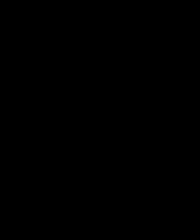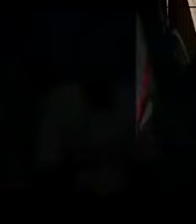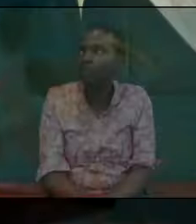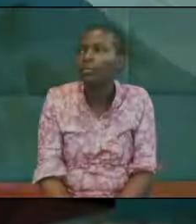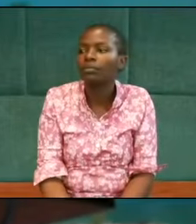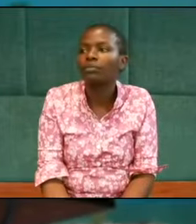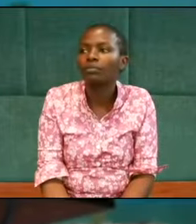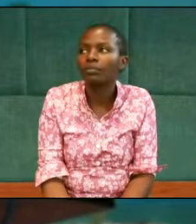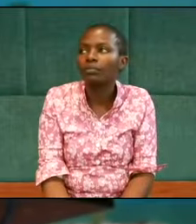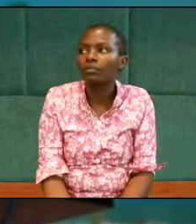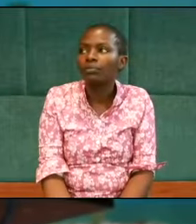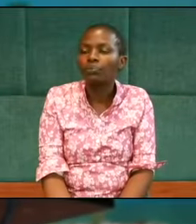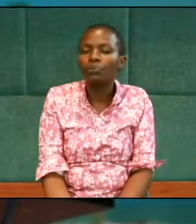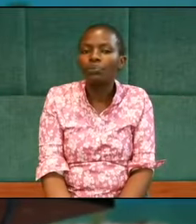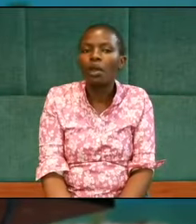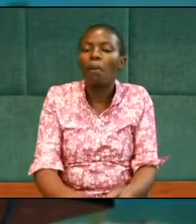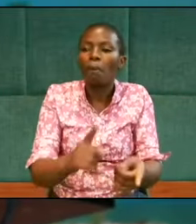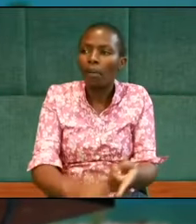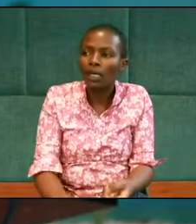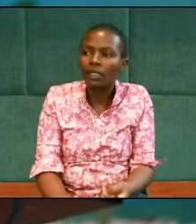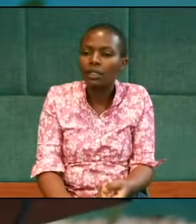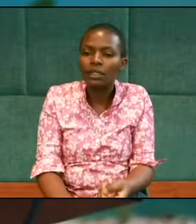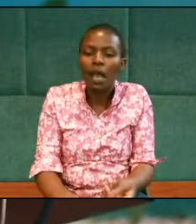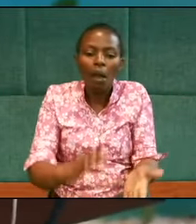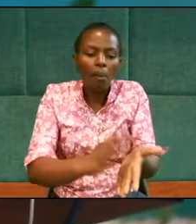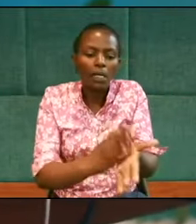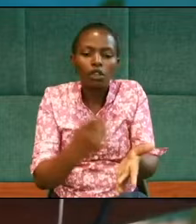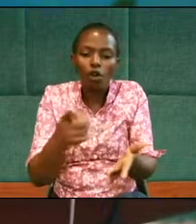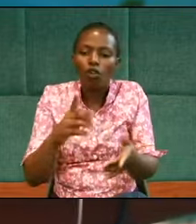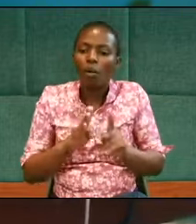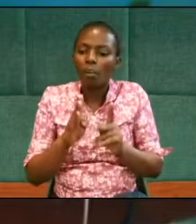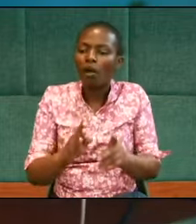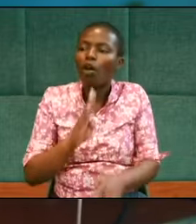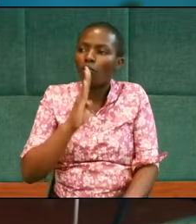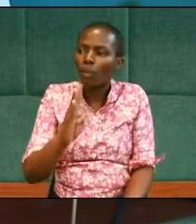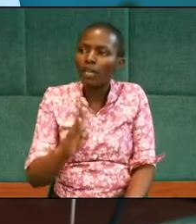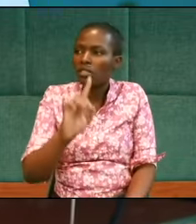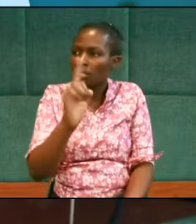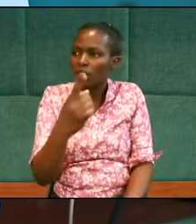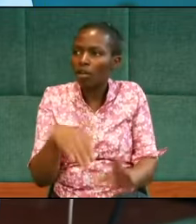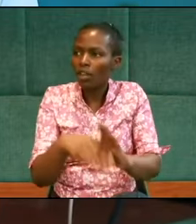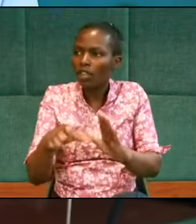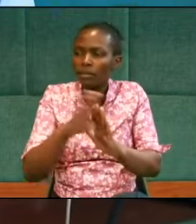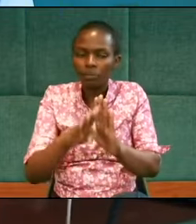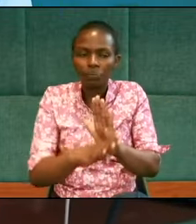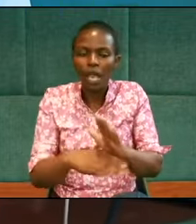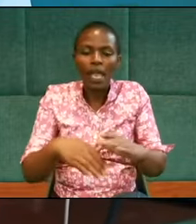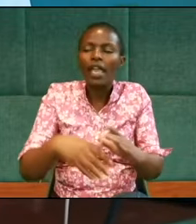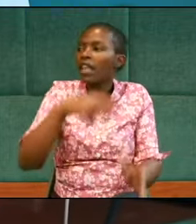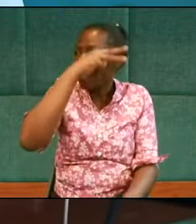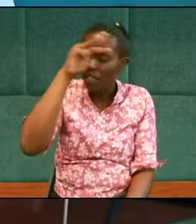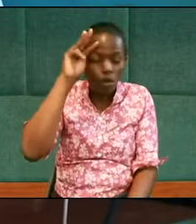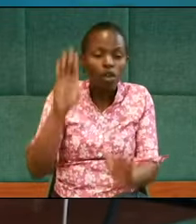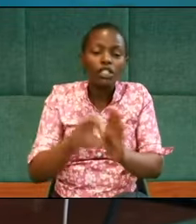There are categories of singlehood in the Bible. If you read the book of Matthew chapter 19, verse